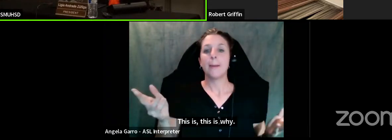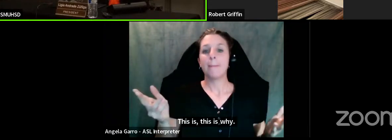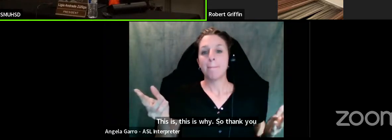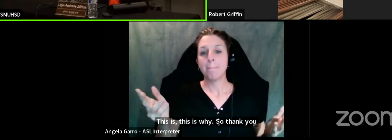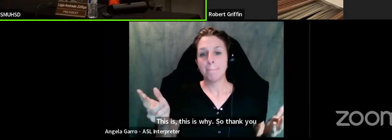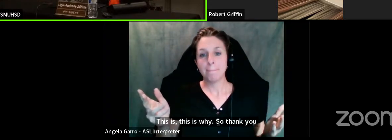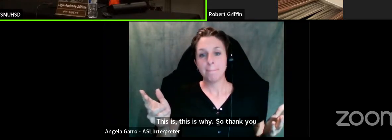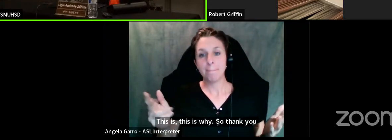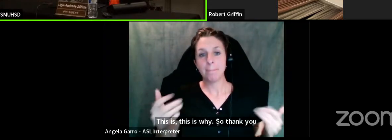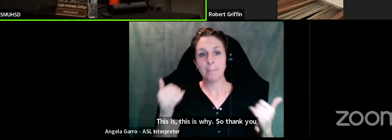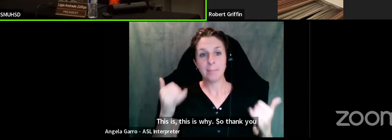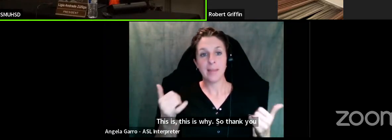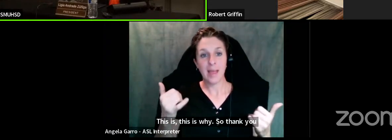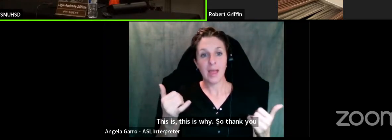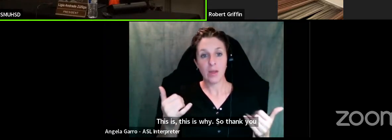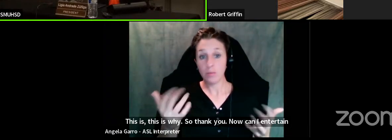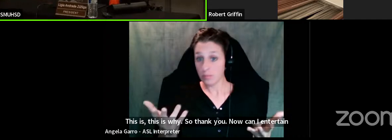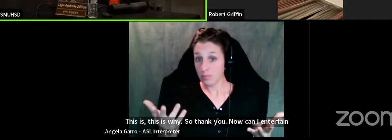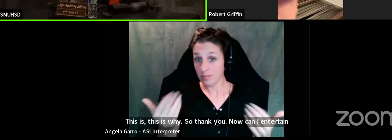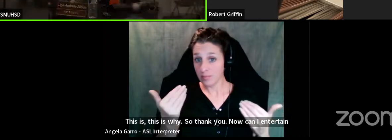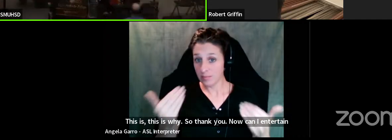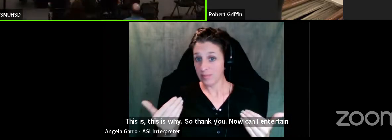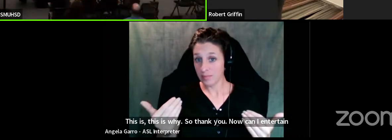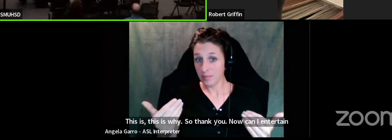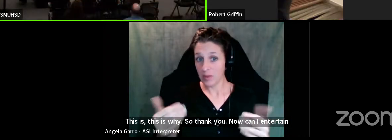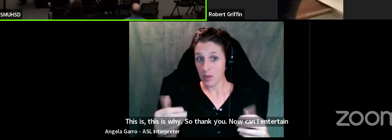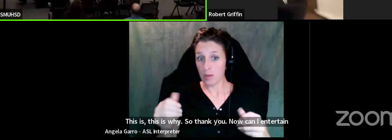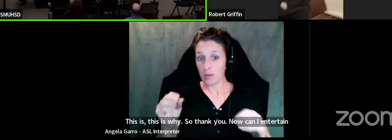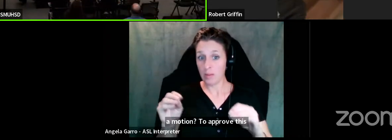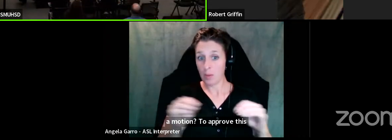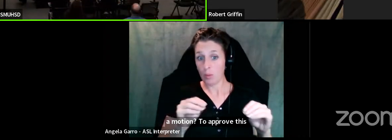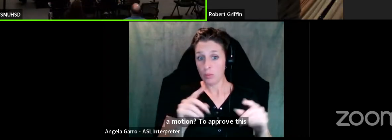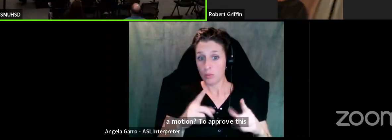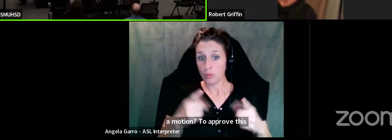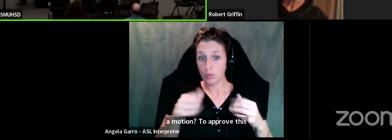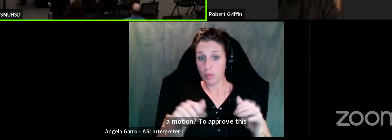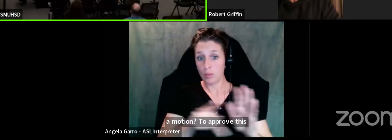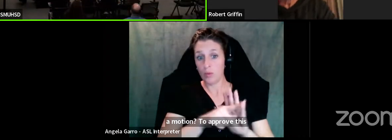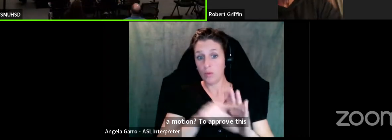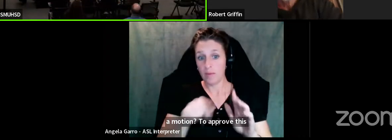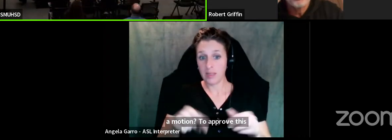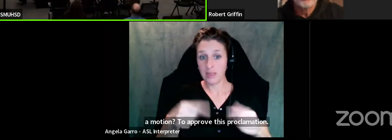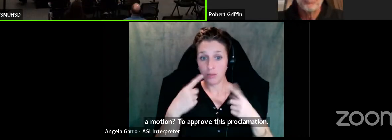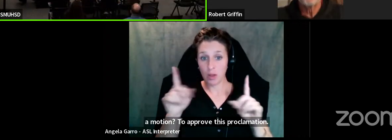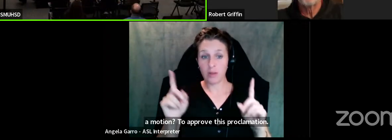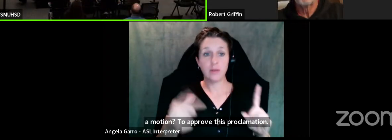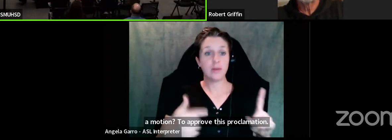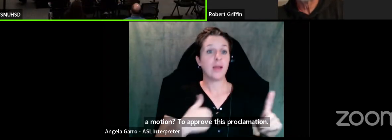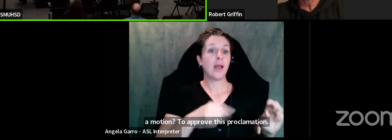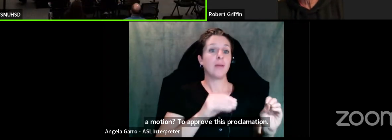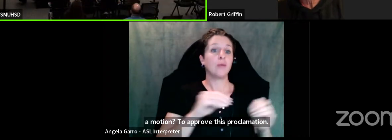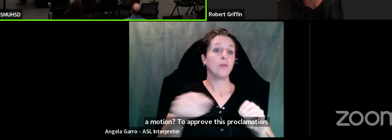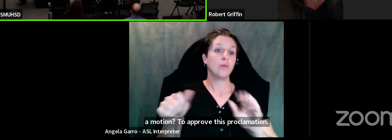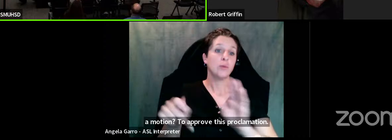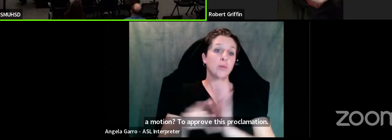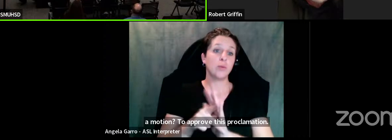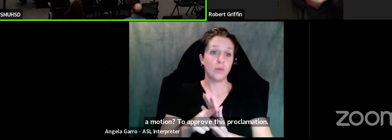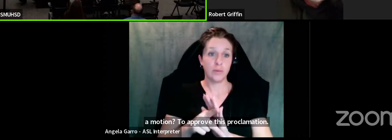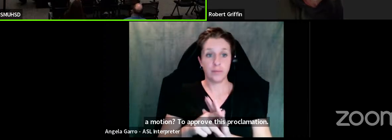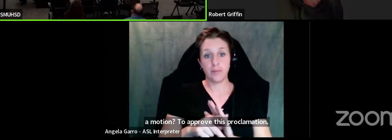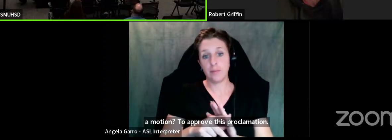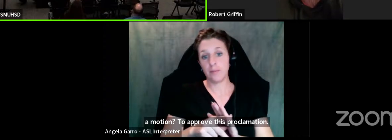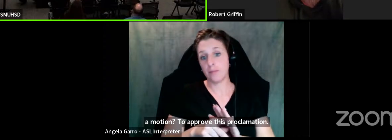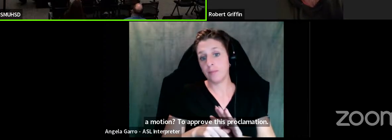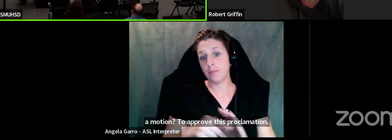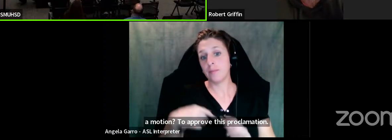Now, can I entertain a motion to approve this proclamation? I move to approve. Okay. I'll second